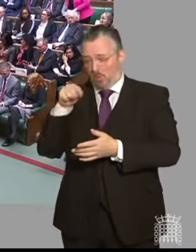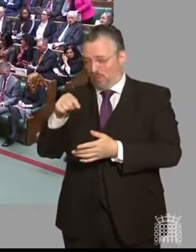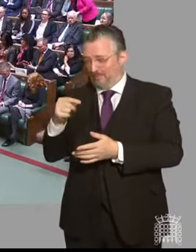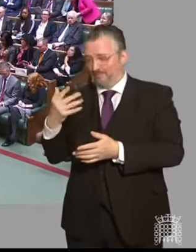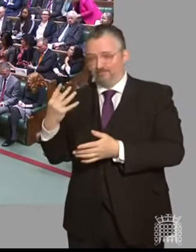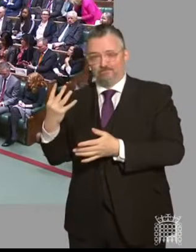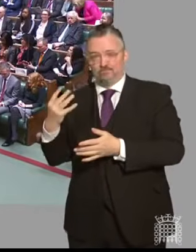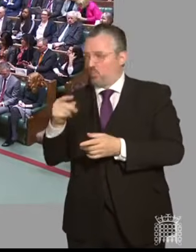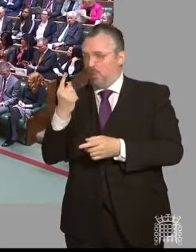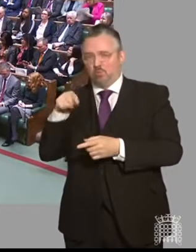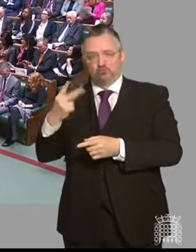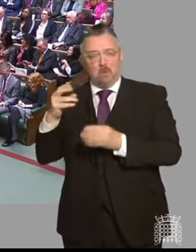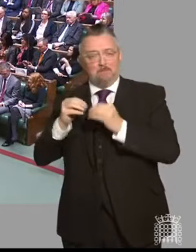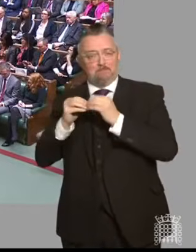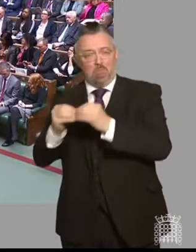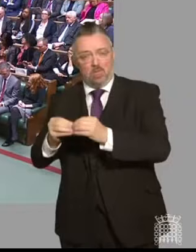now.